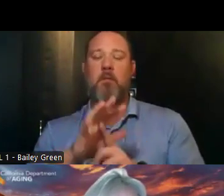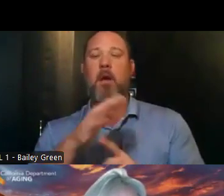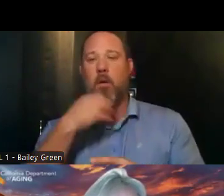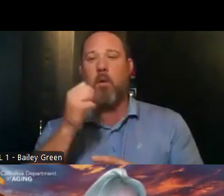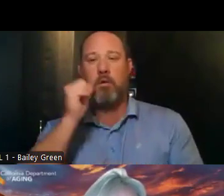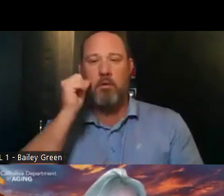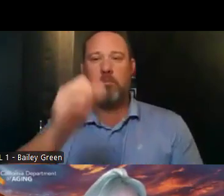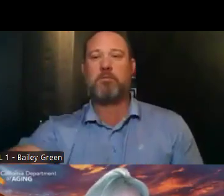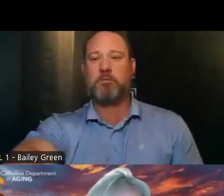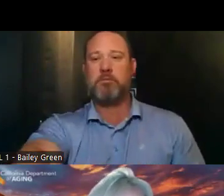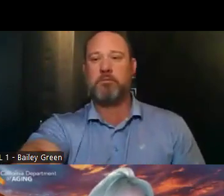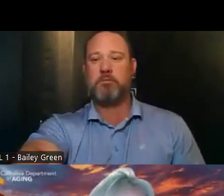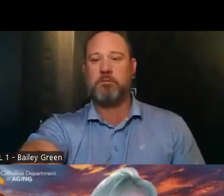adults.